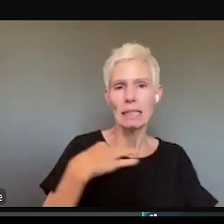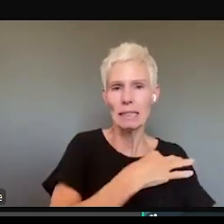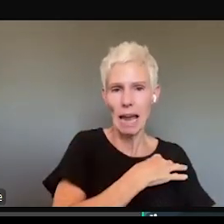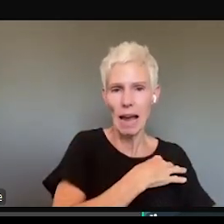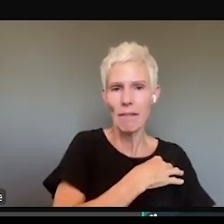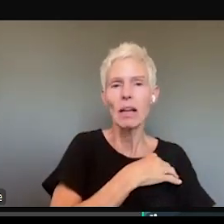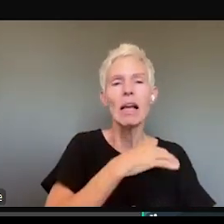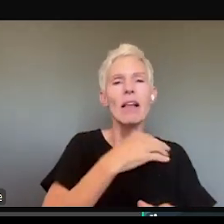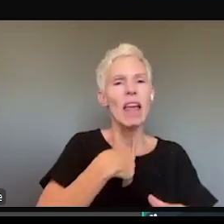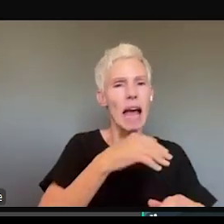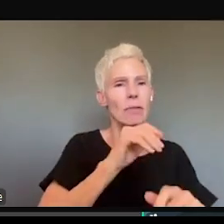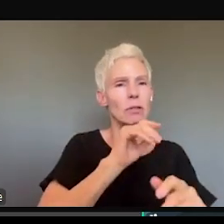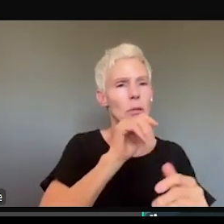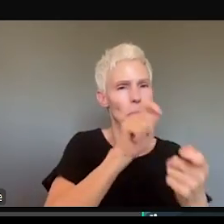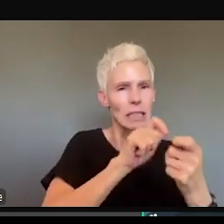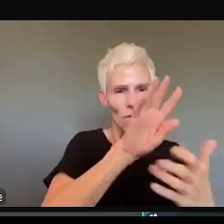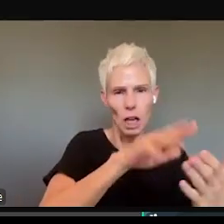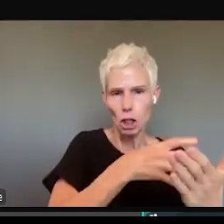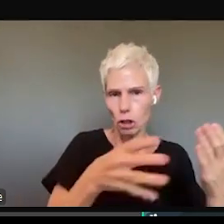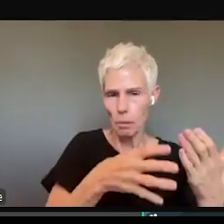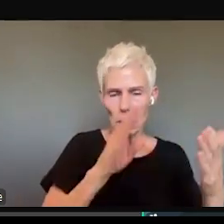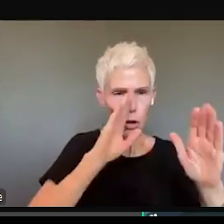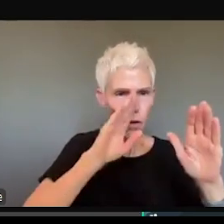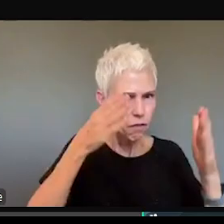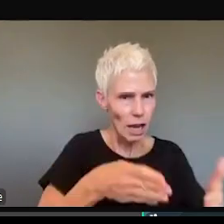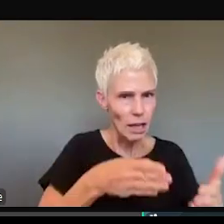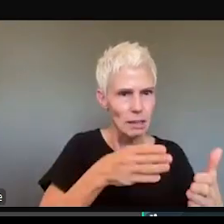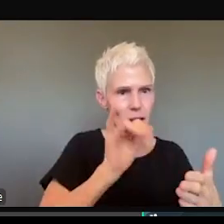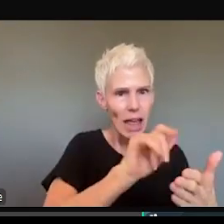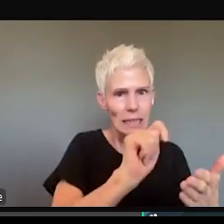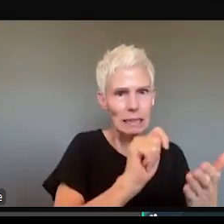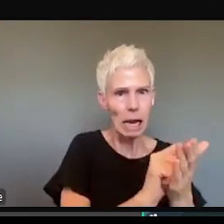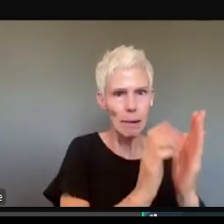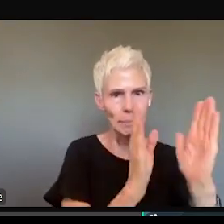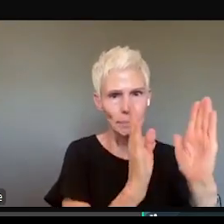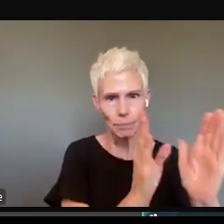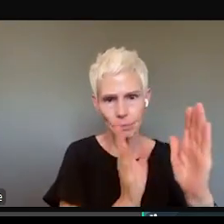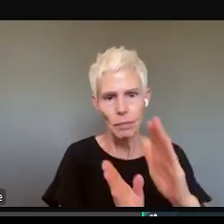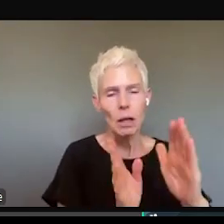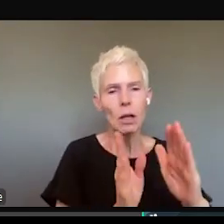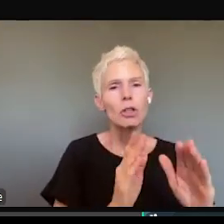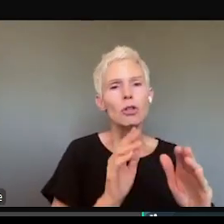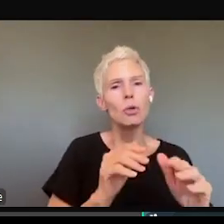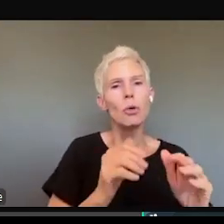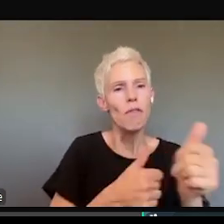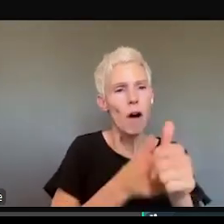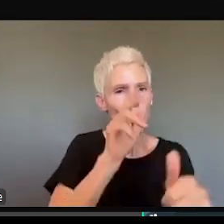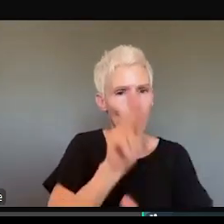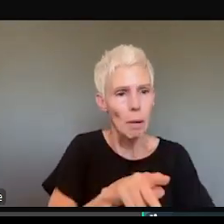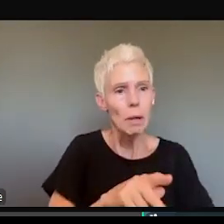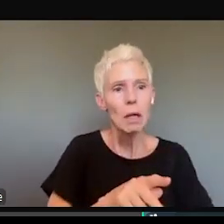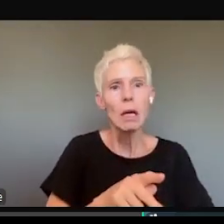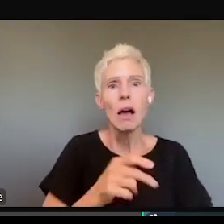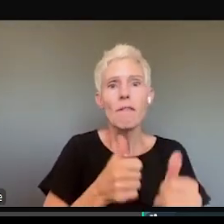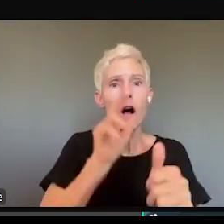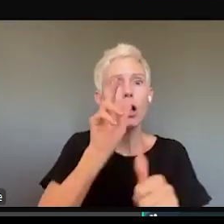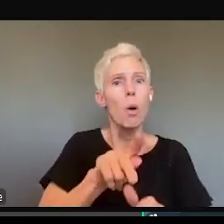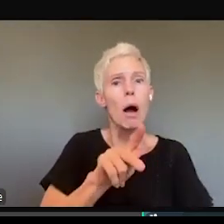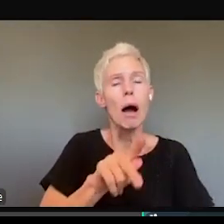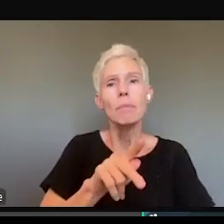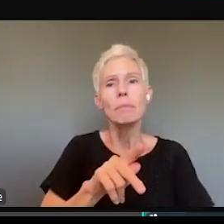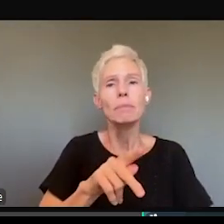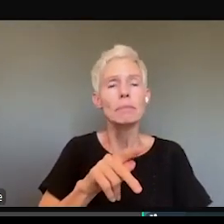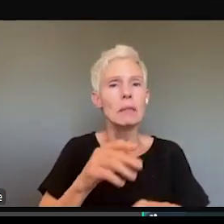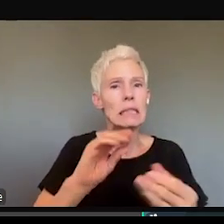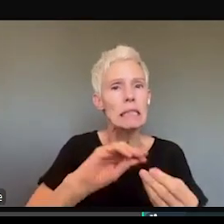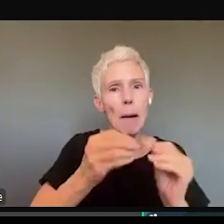connections shifts. So they focus that time on conducting those scheduled follow-ups. If follow-up volume happens to be light, they might do